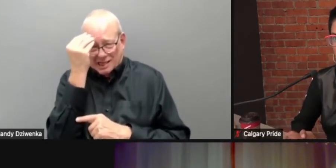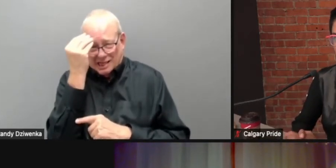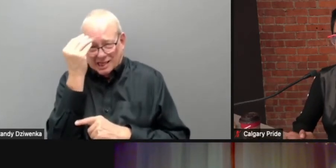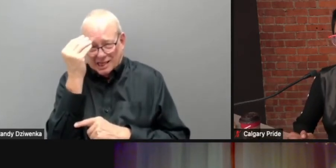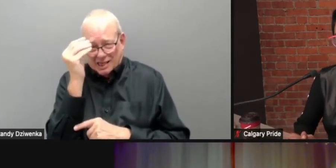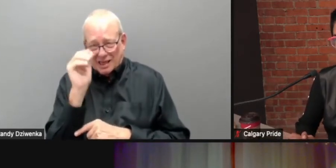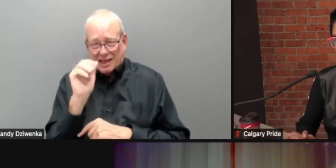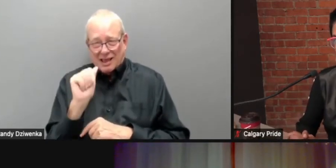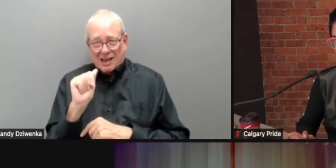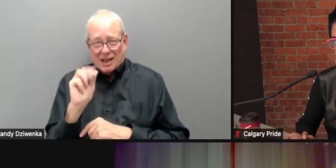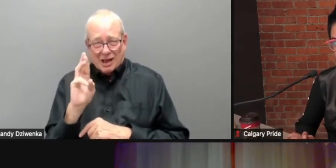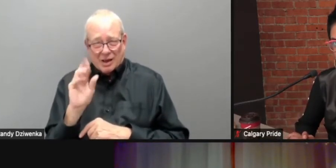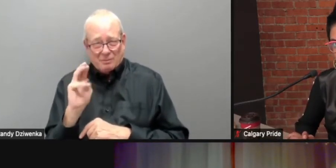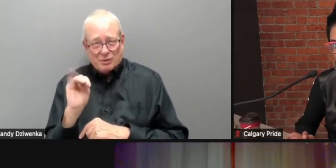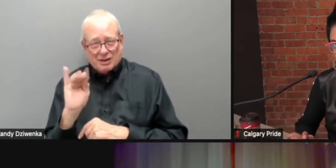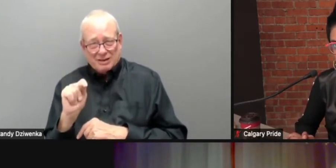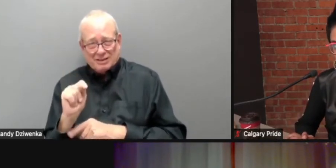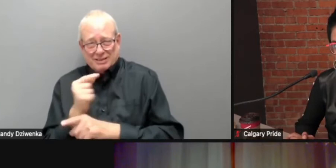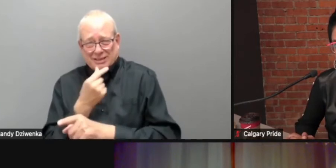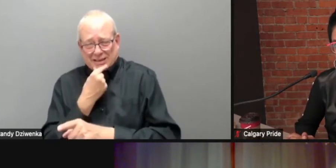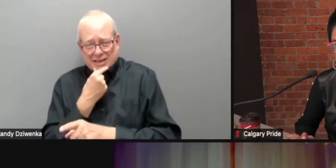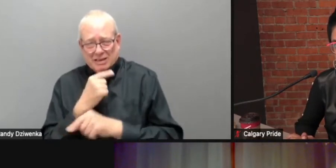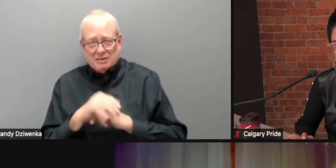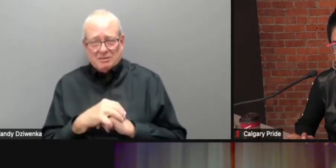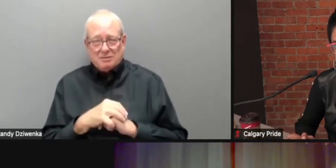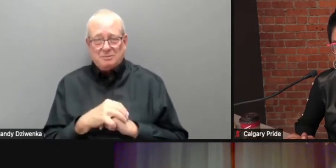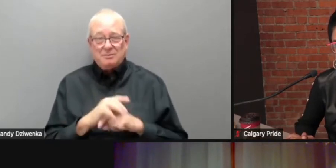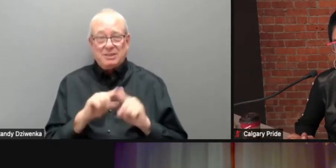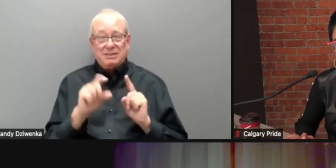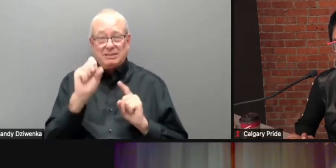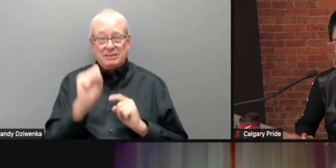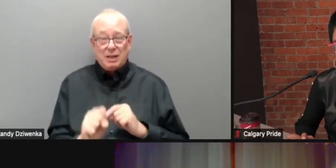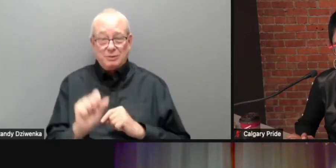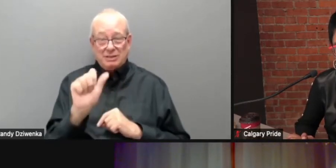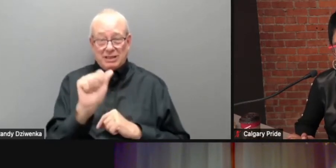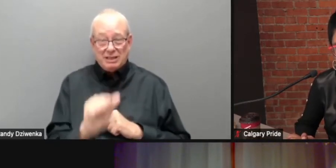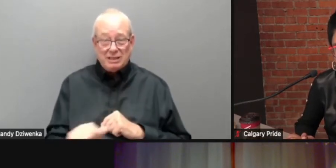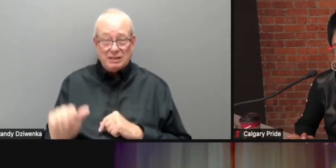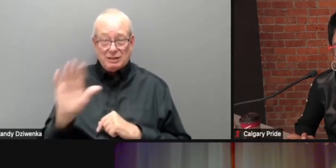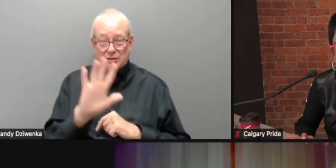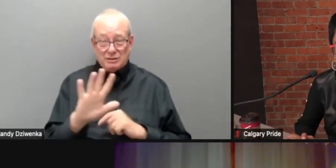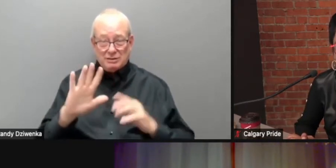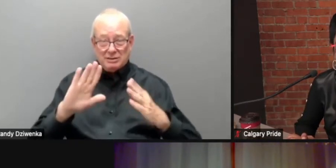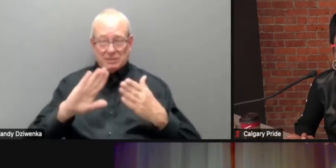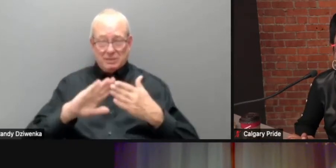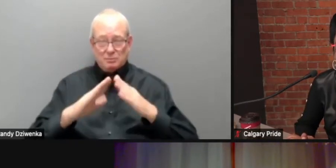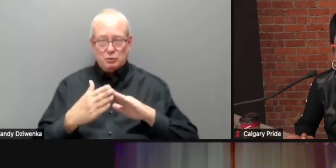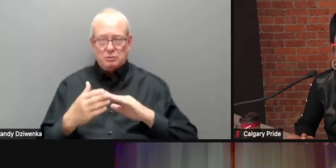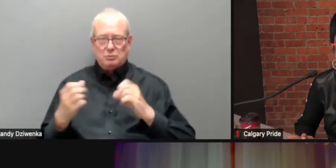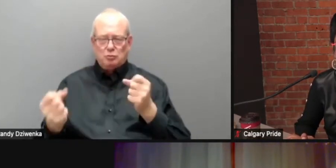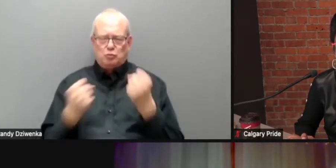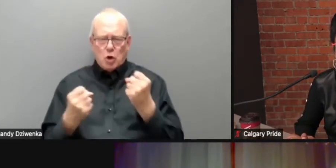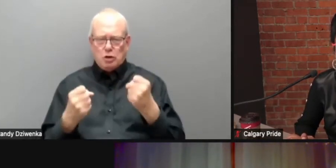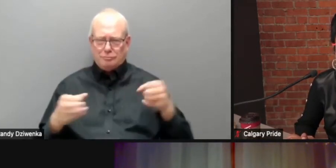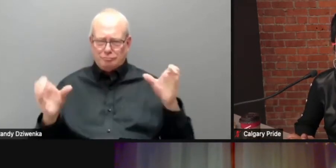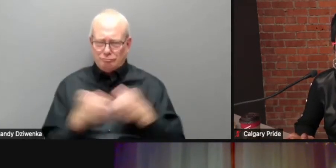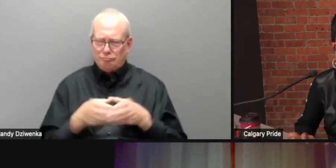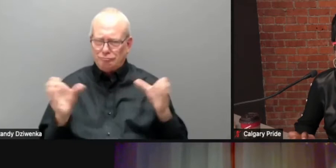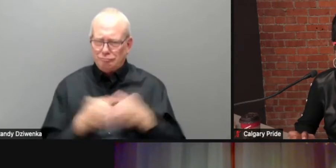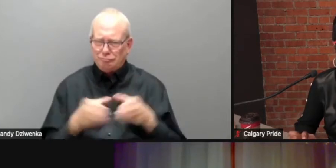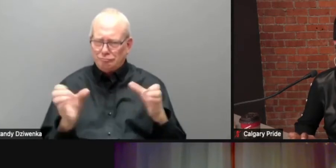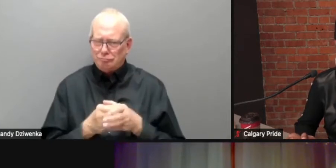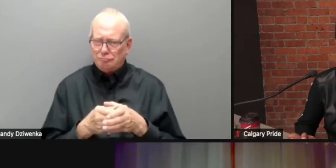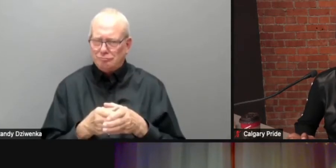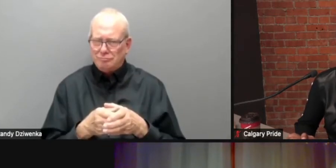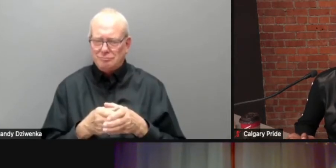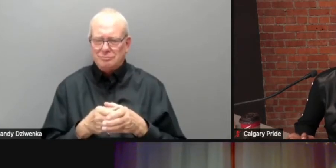look at the South Asian community, it's very much a group-oriented community. And sometimes we have parents who are